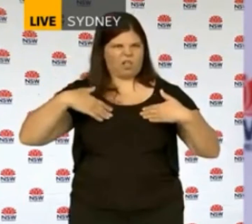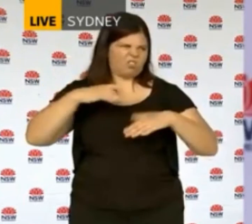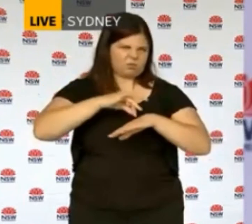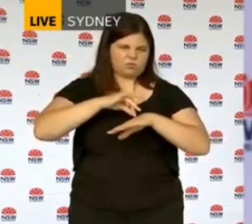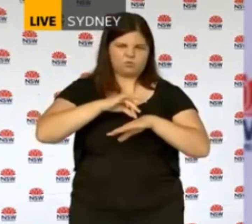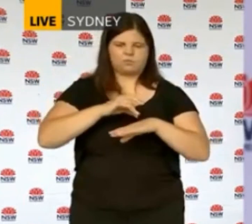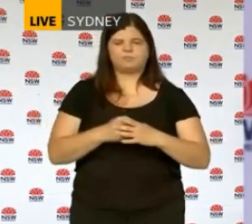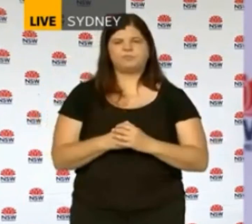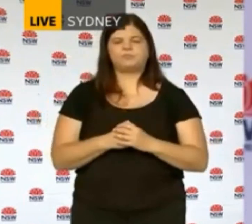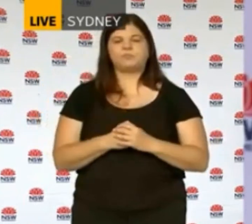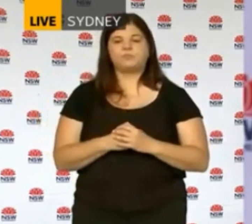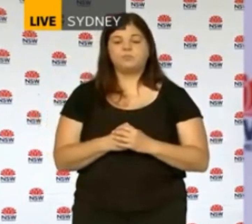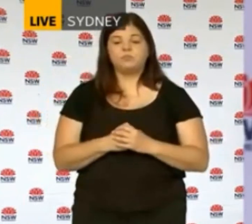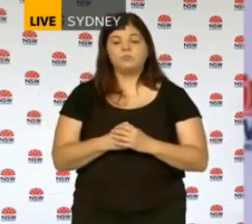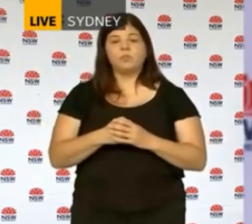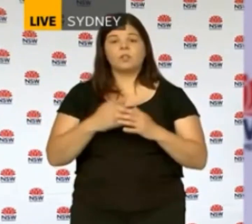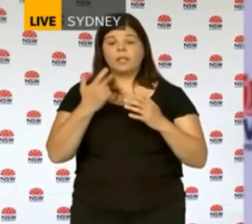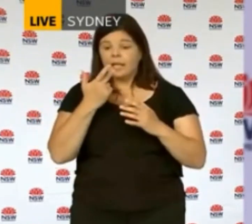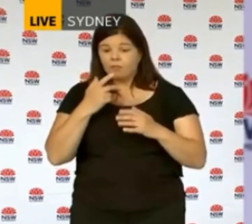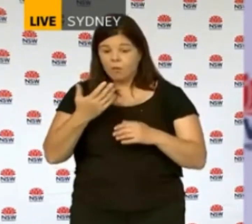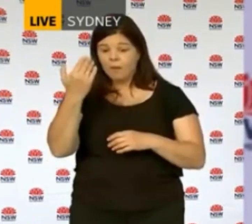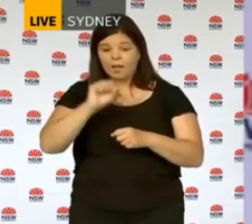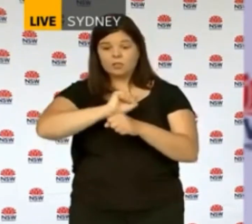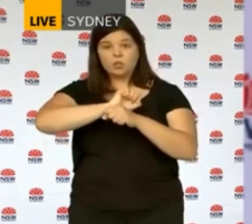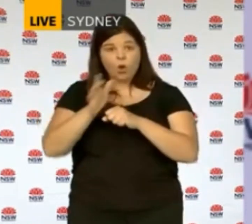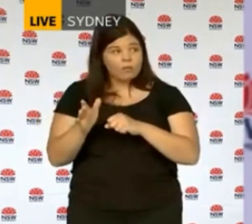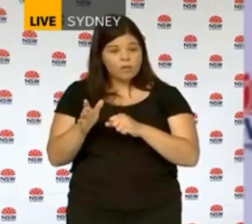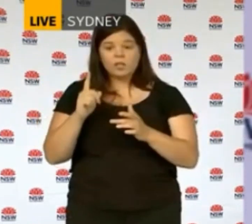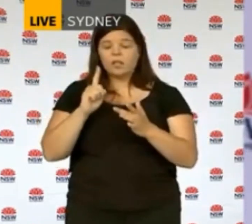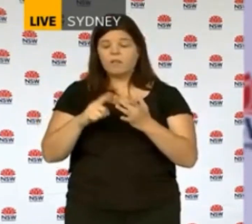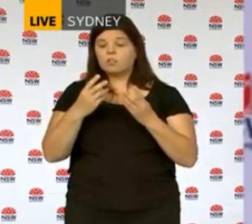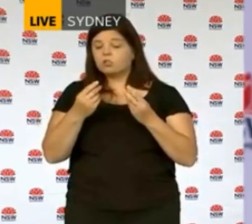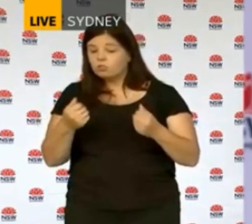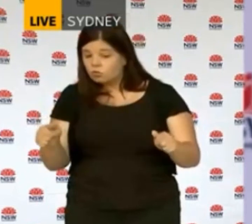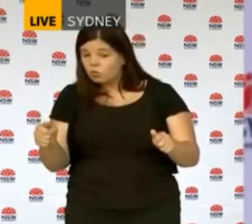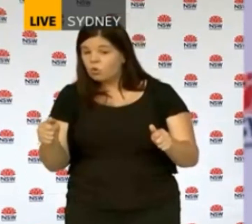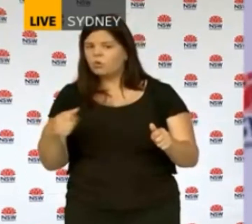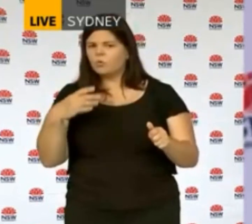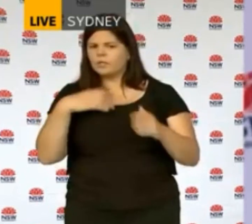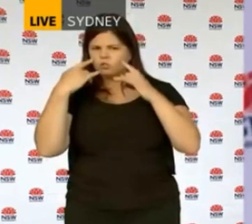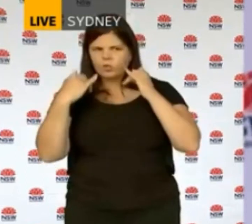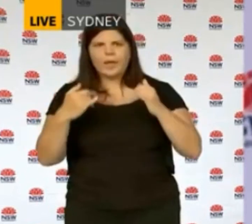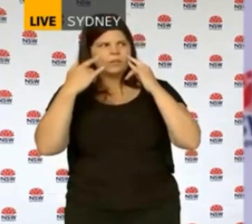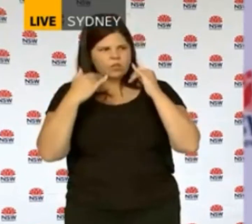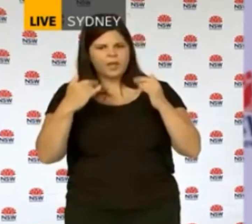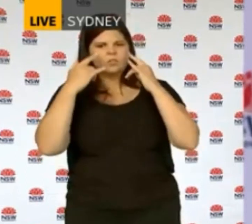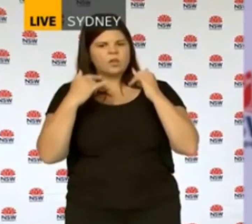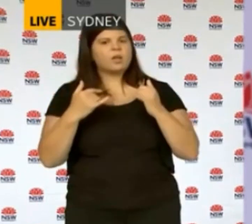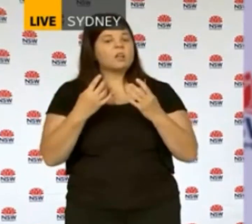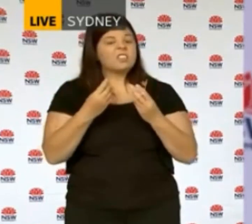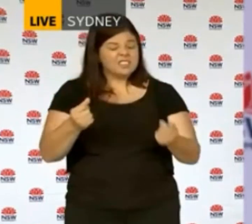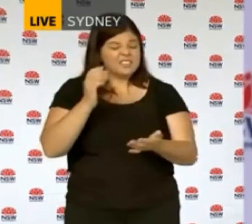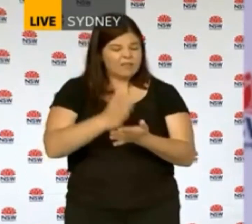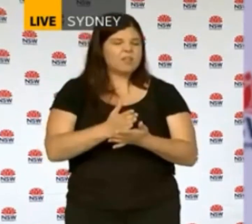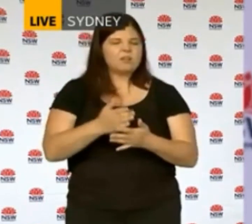we're releasing any any people that have had COVID into the community. Just to describe some of